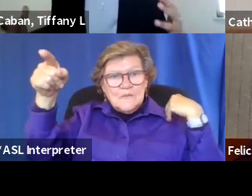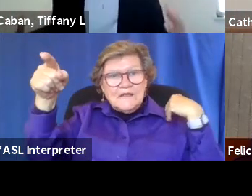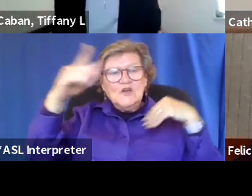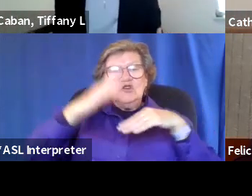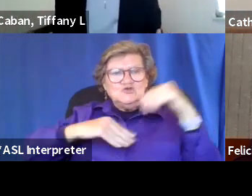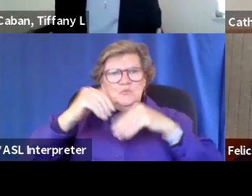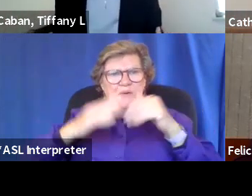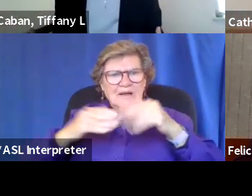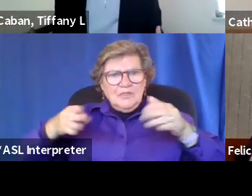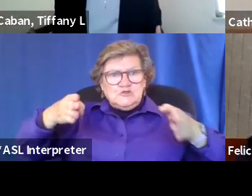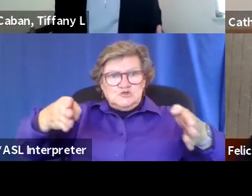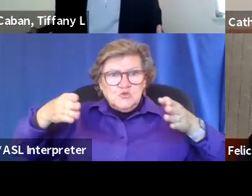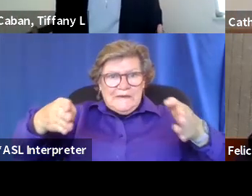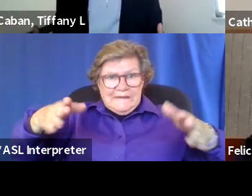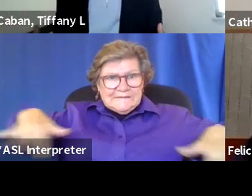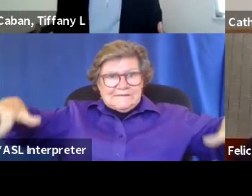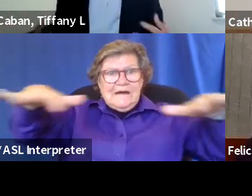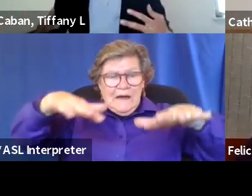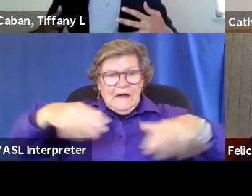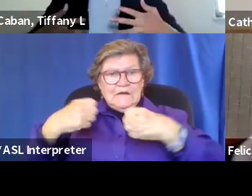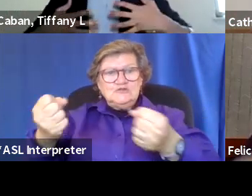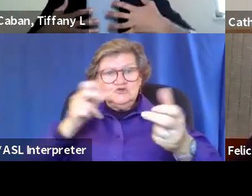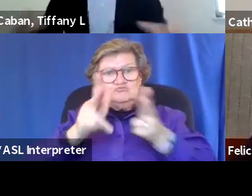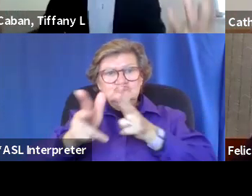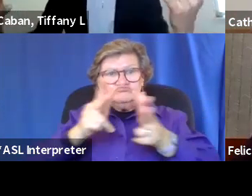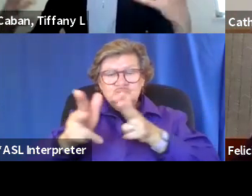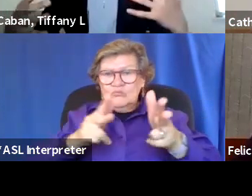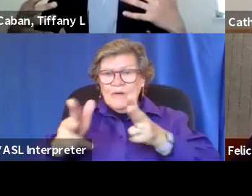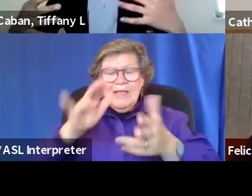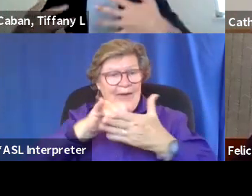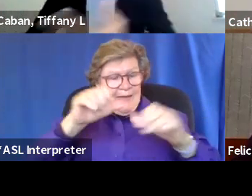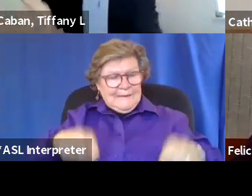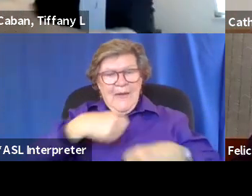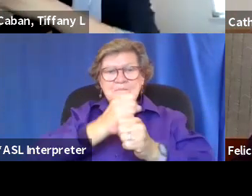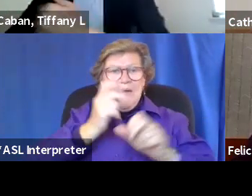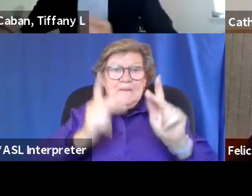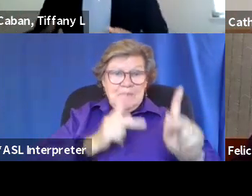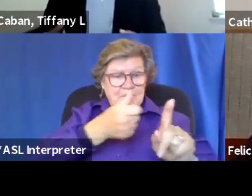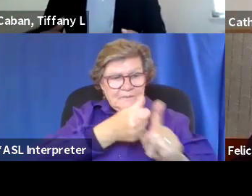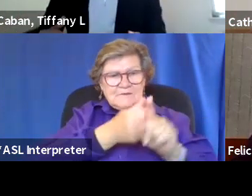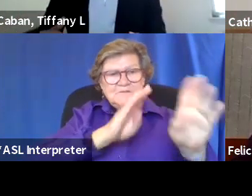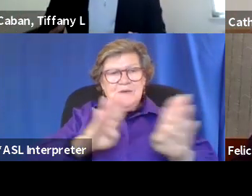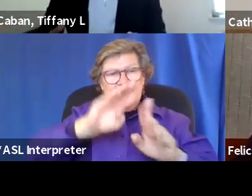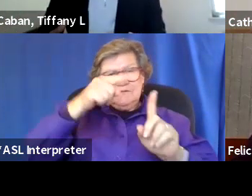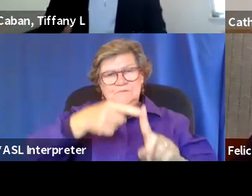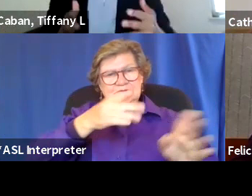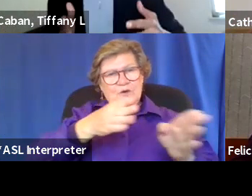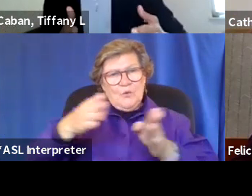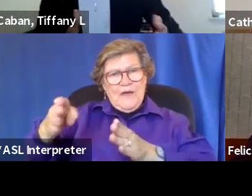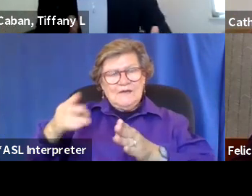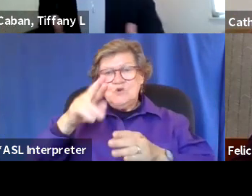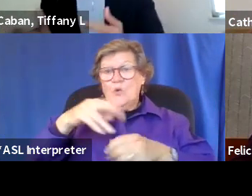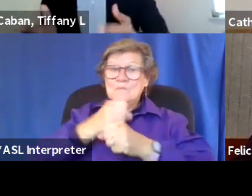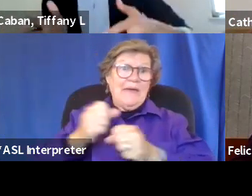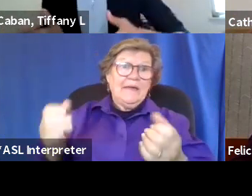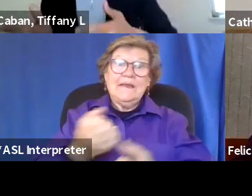street infrastructure that can make people behave in certain ways, right? Or make it